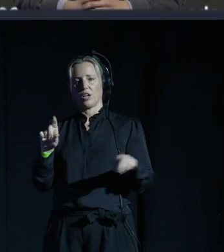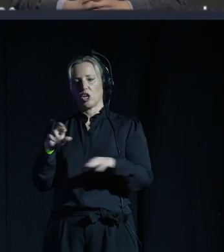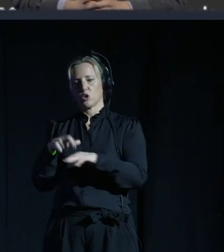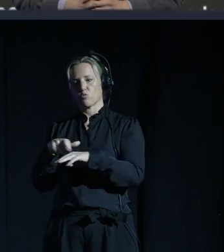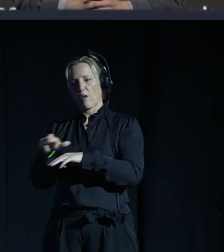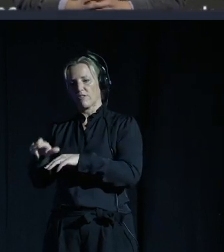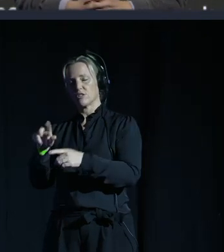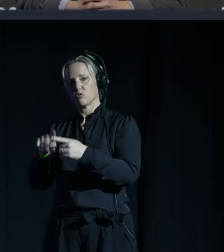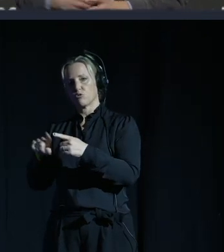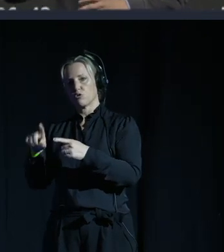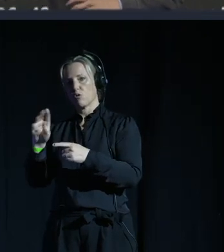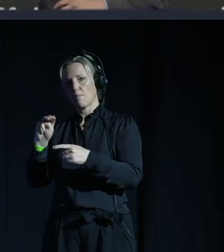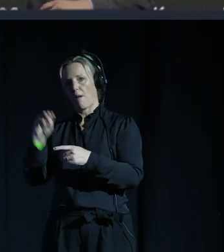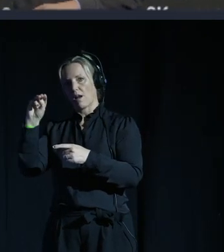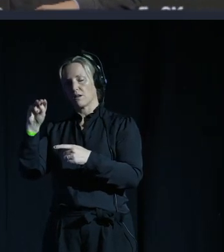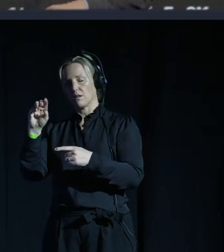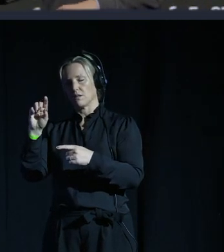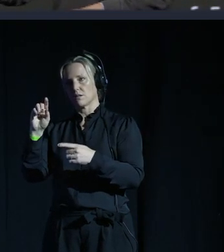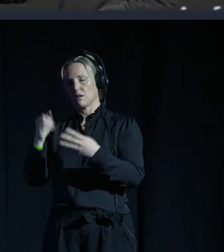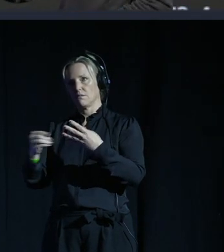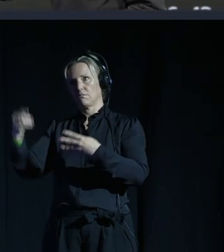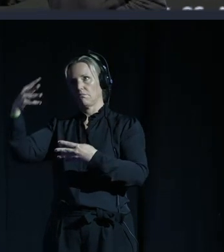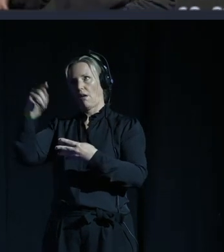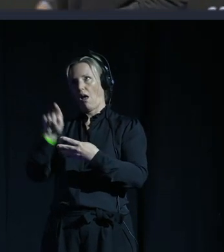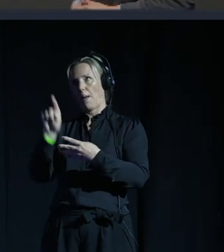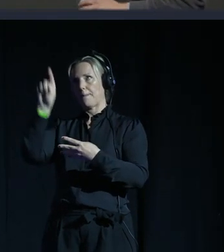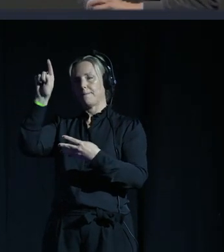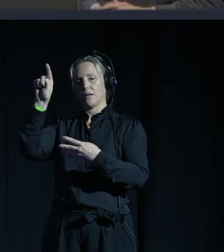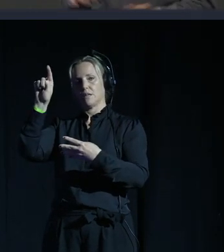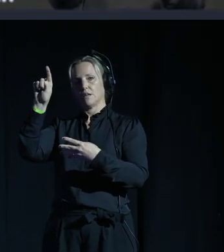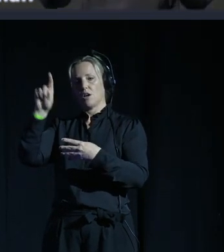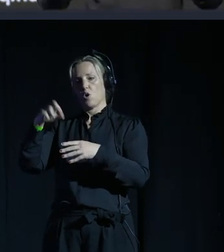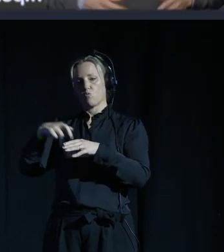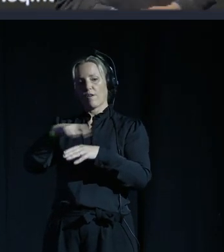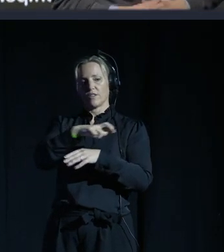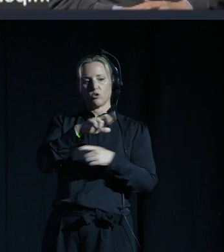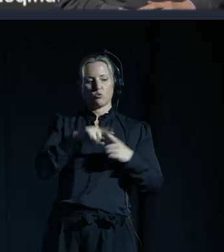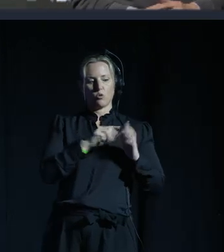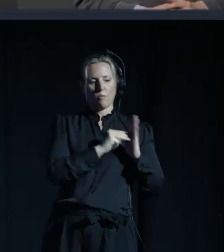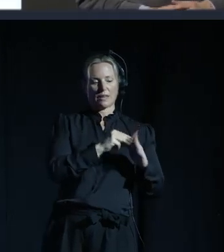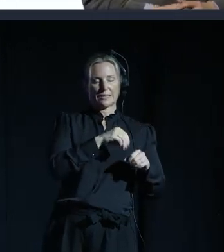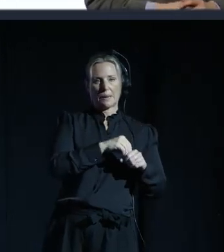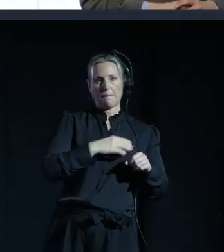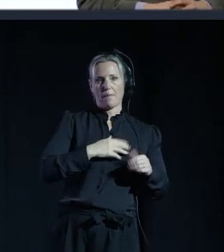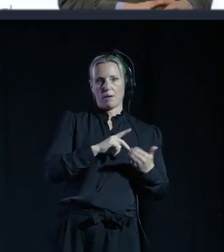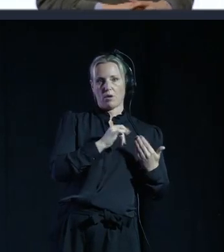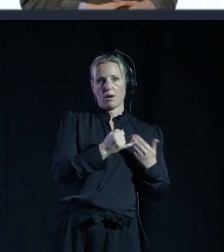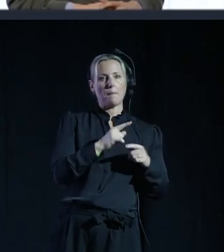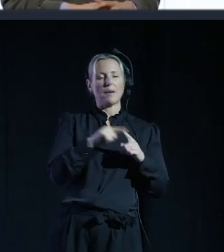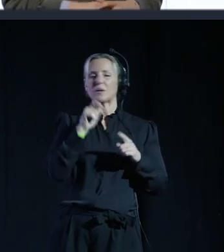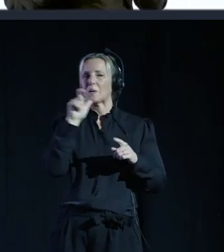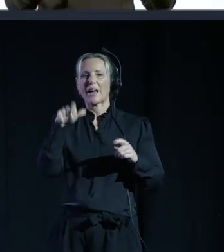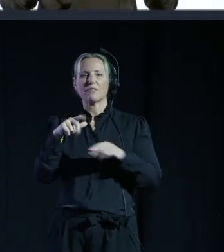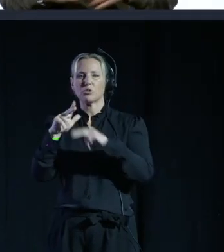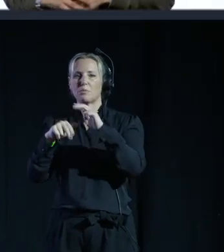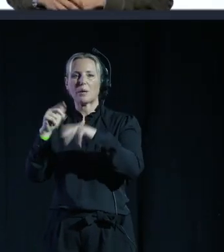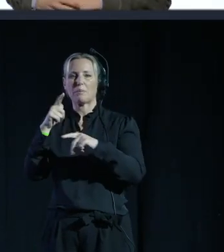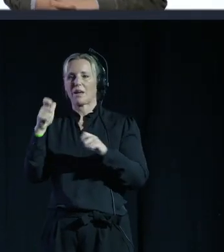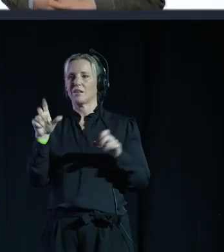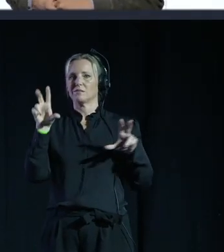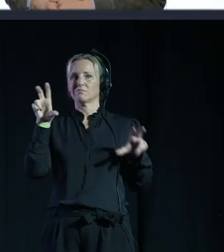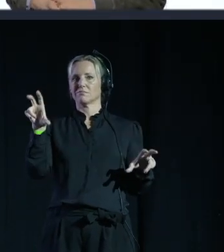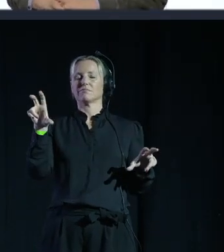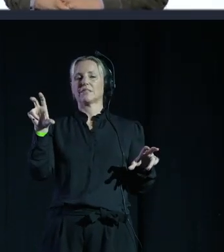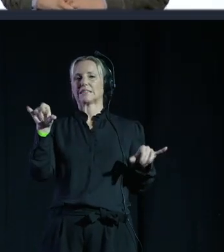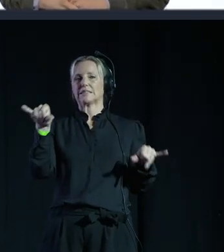in other projects upstream. There are references to other models within my own project, and I don't have to build them because I haven't changed them. That's deferral.